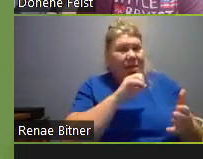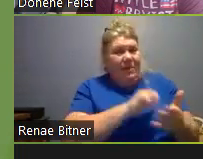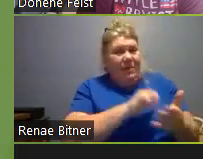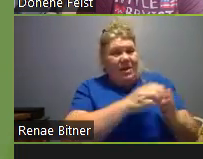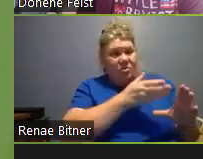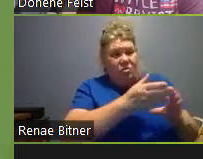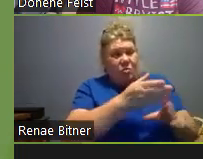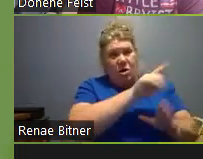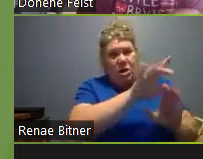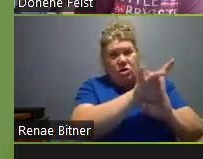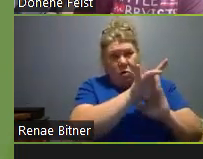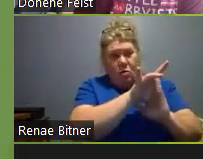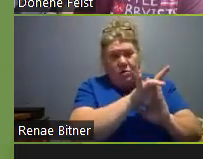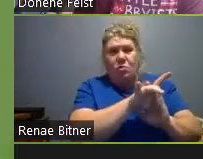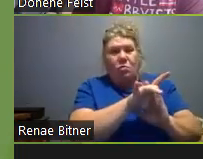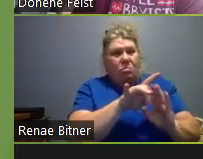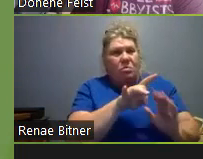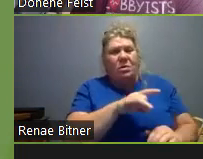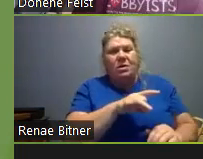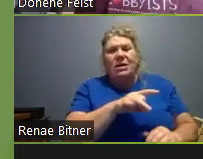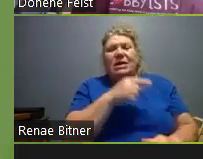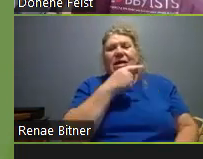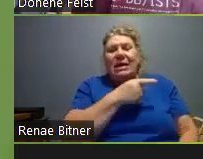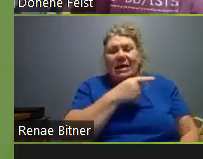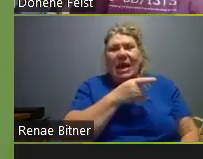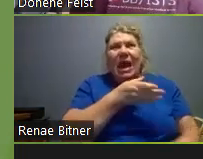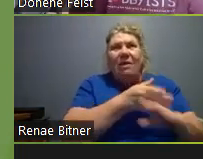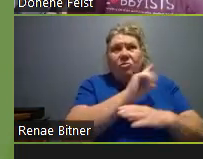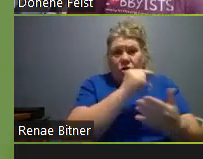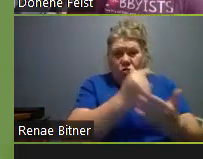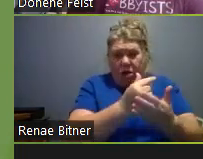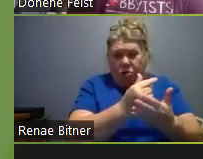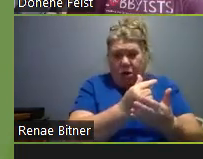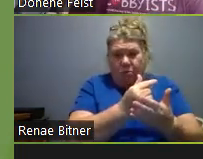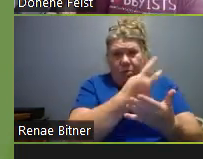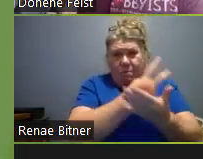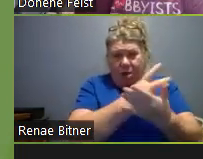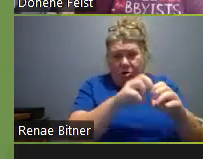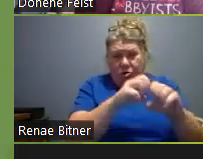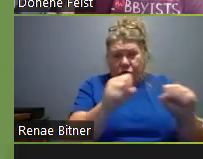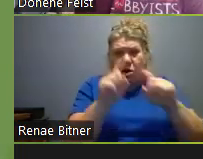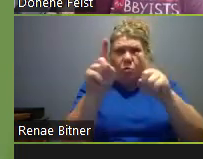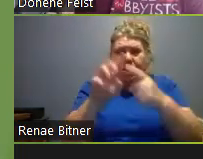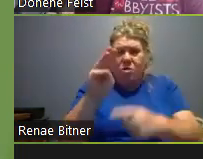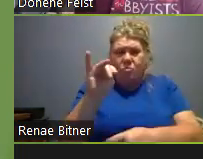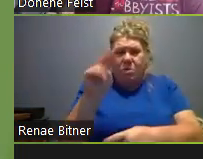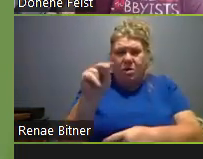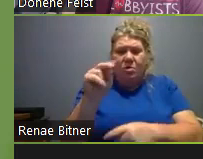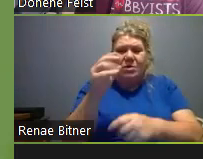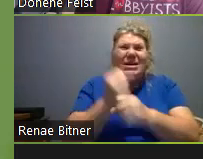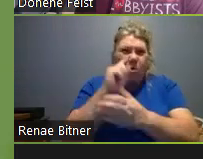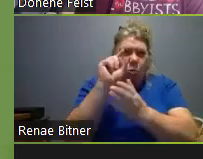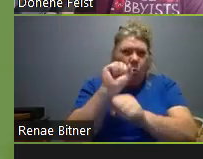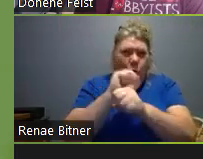career path that he wanted to do. Well, after he graduated from his master's, he went to Minnesota to get his work hours